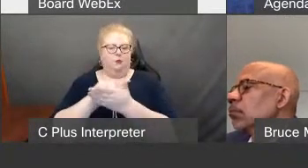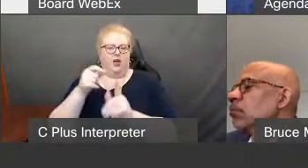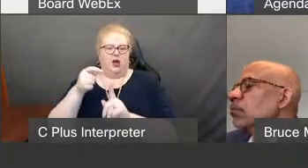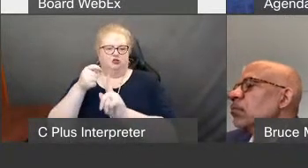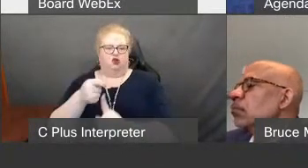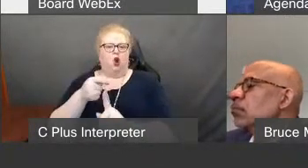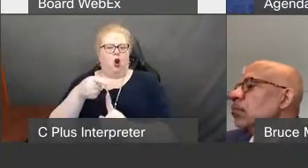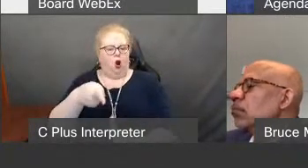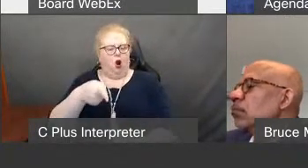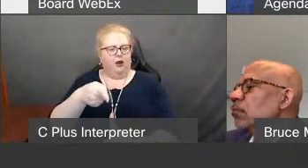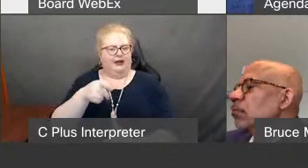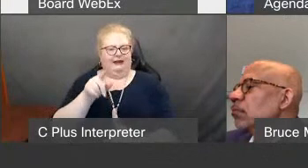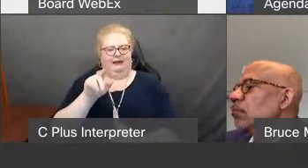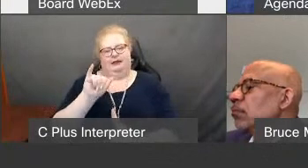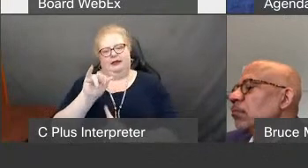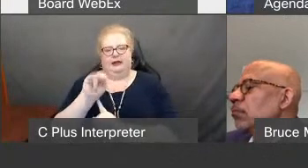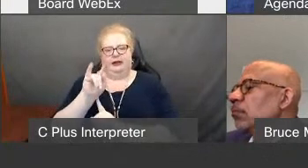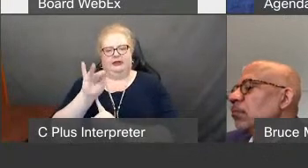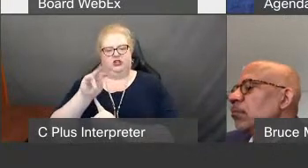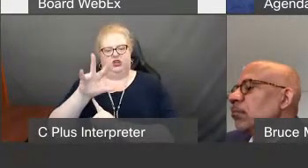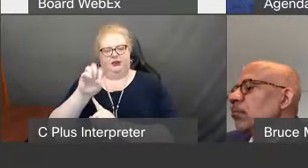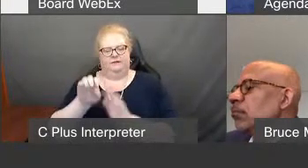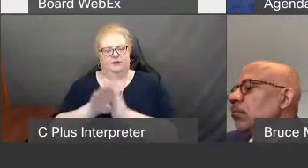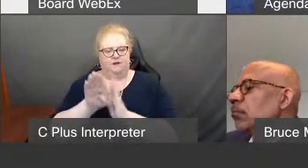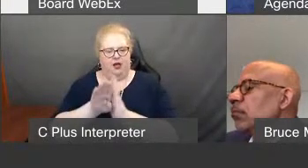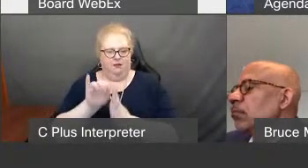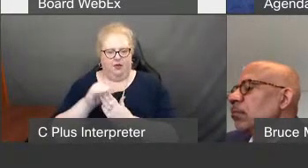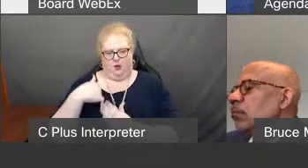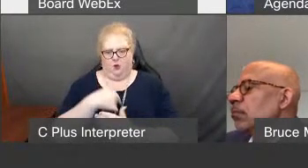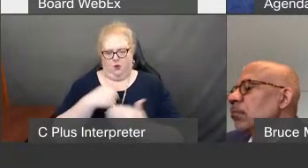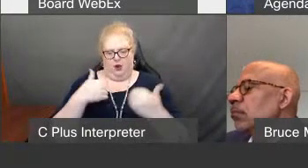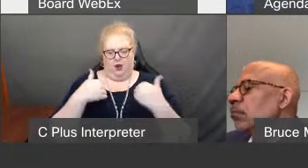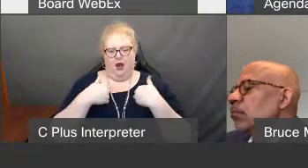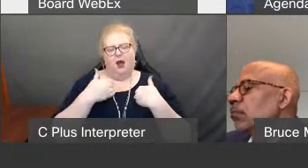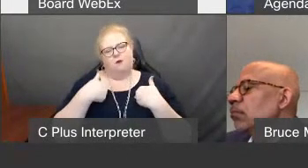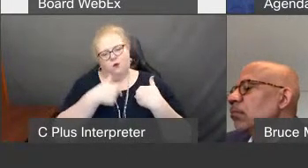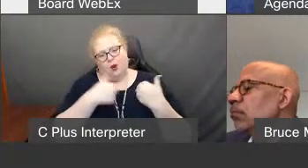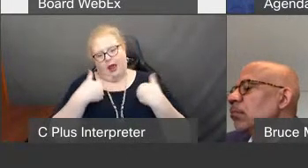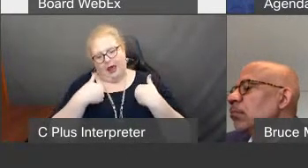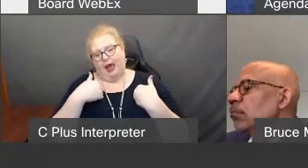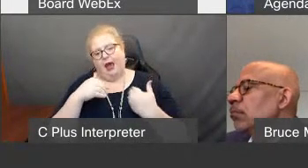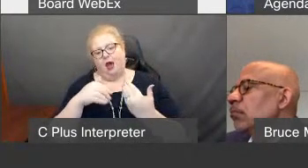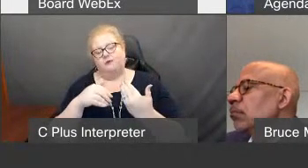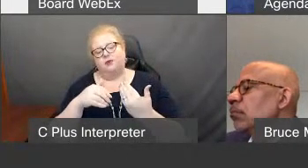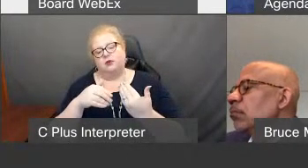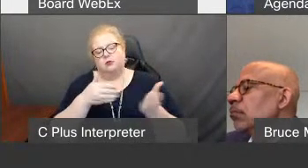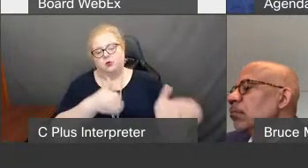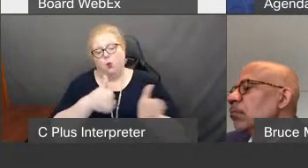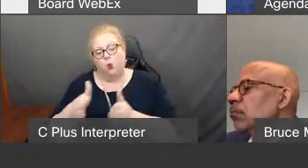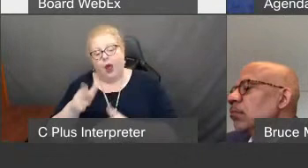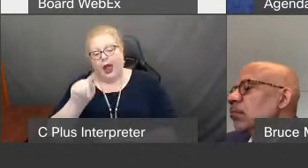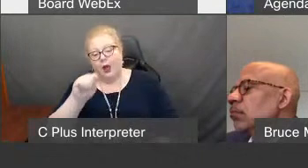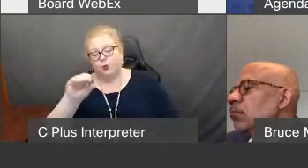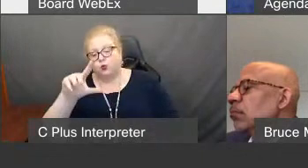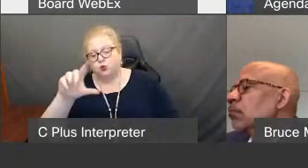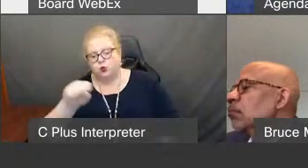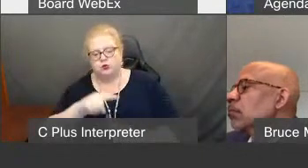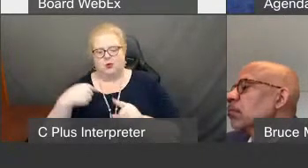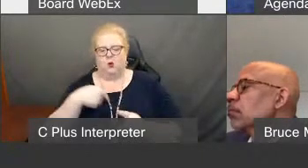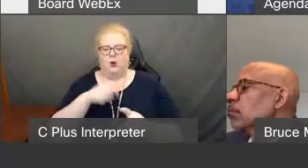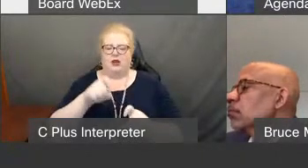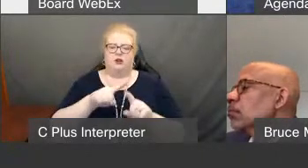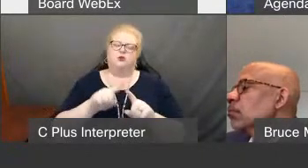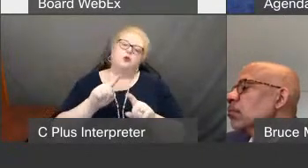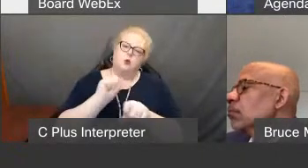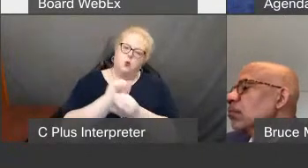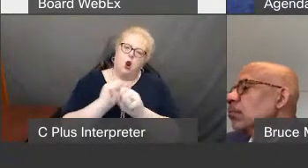we passed. So I think we have the resources. We have the tools. We have to just make sure we're working in concert with each other rather than conflict with each other. Yes, sir. Totally